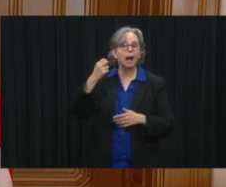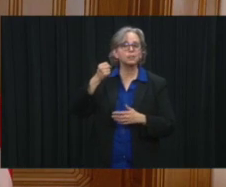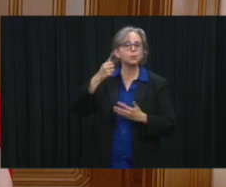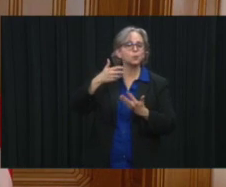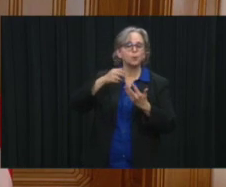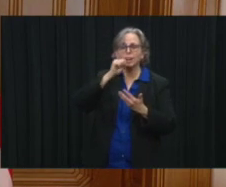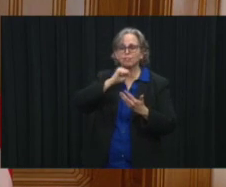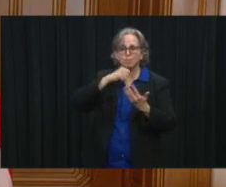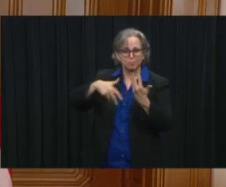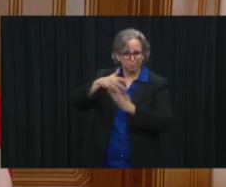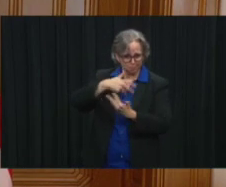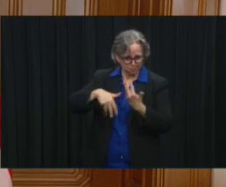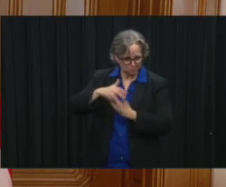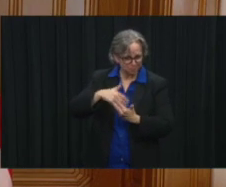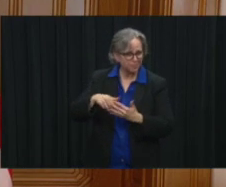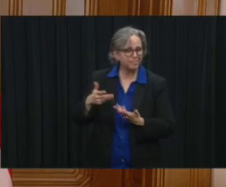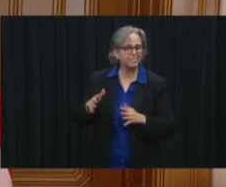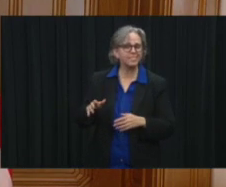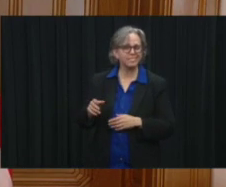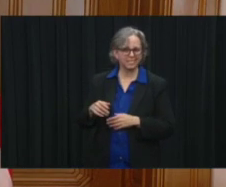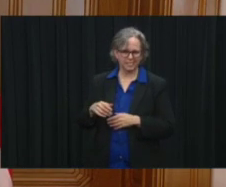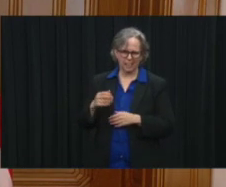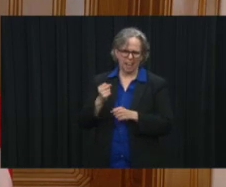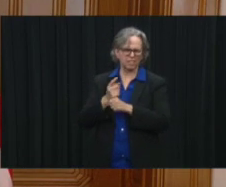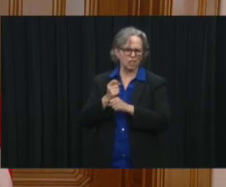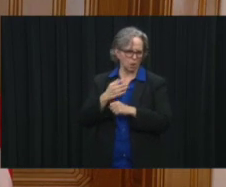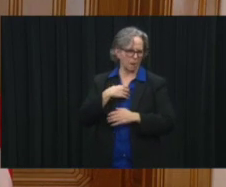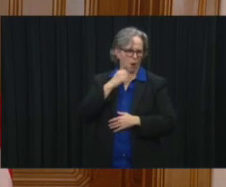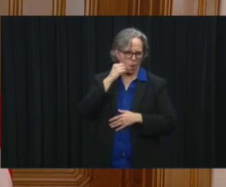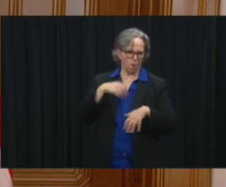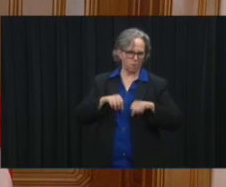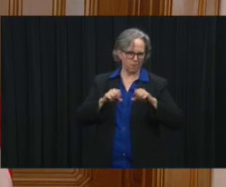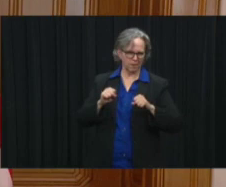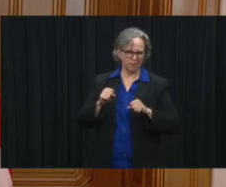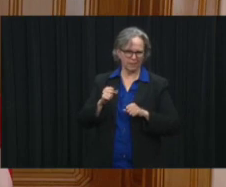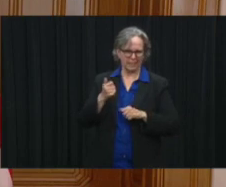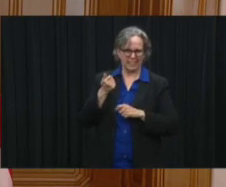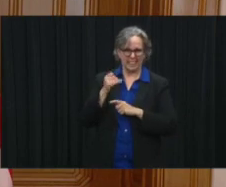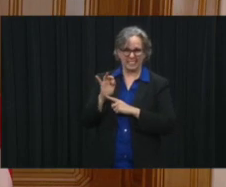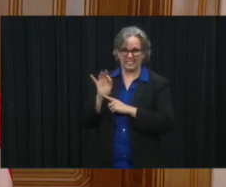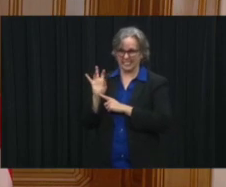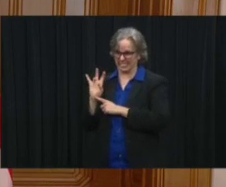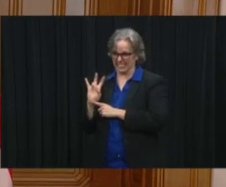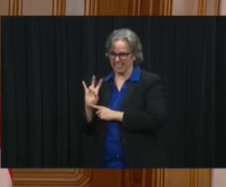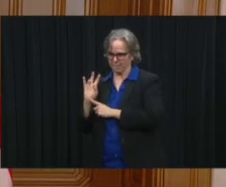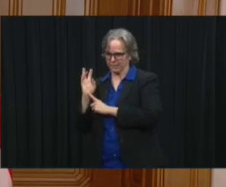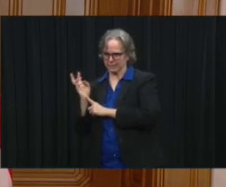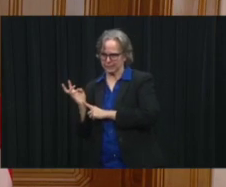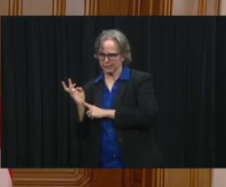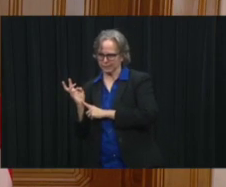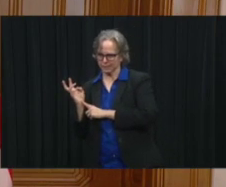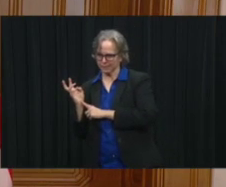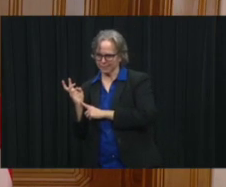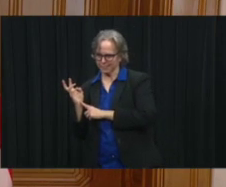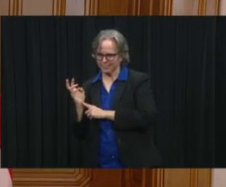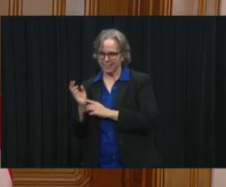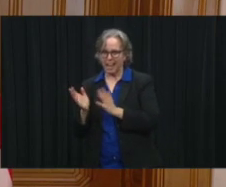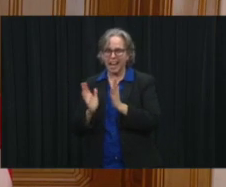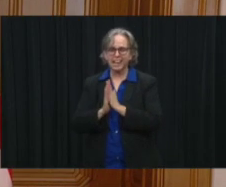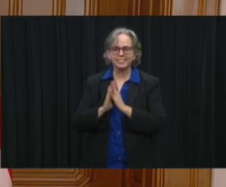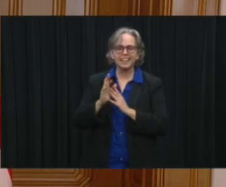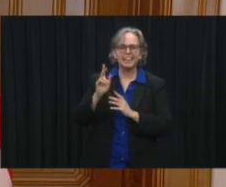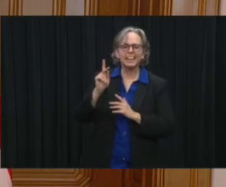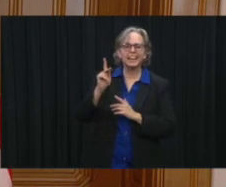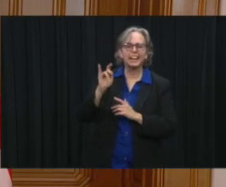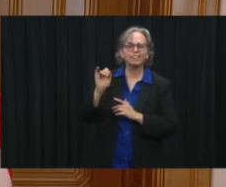social every single year at our home. Started in 1976. We asked Keith to be the MC. He was the MC up until I